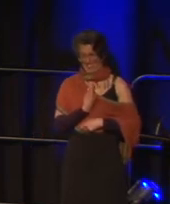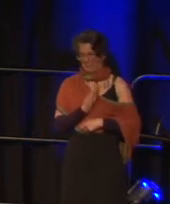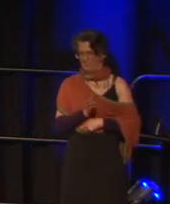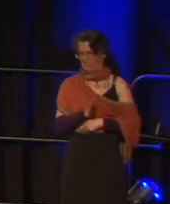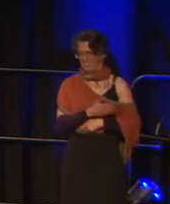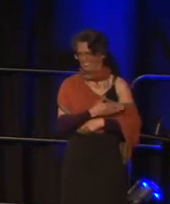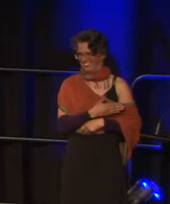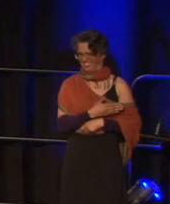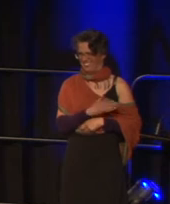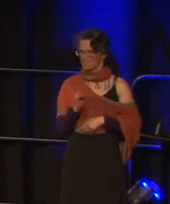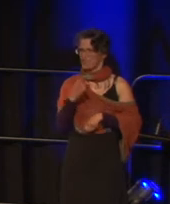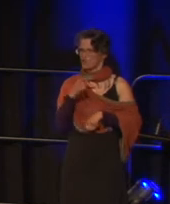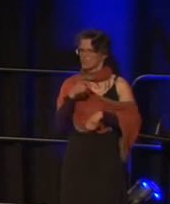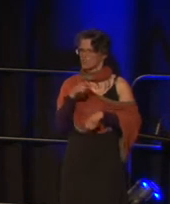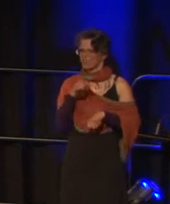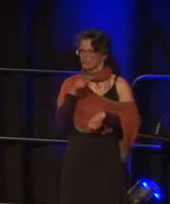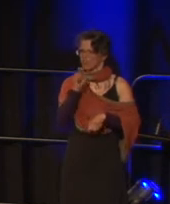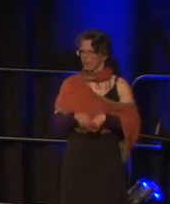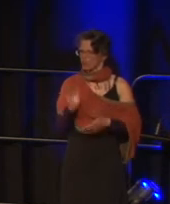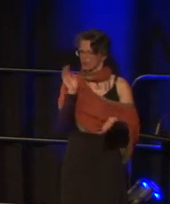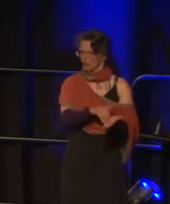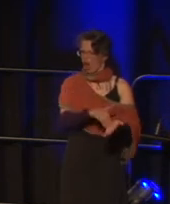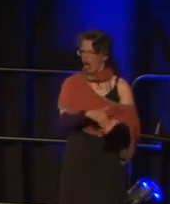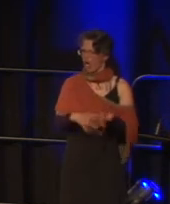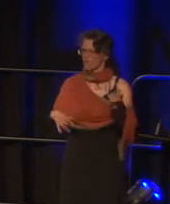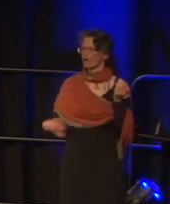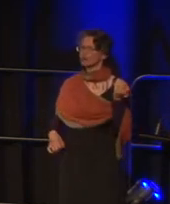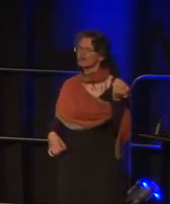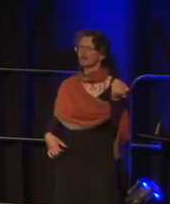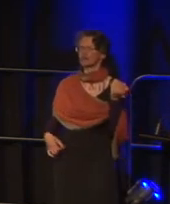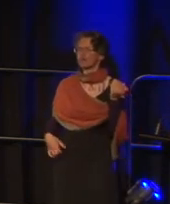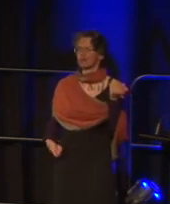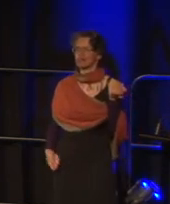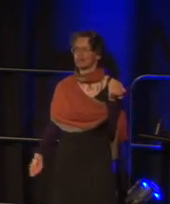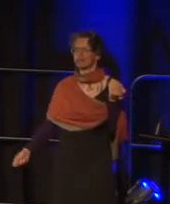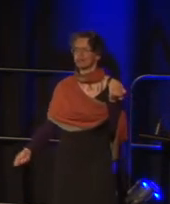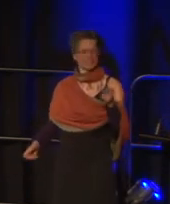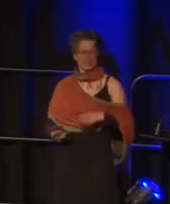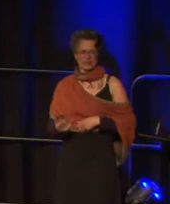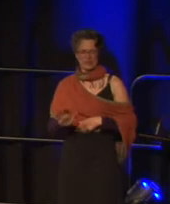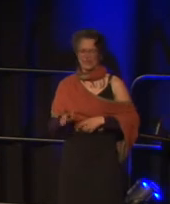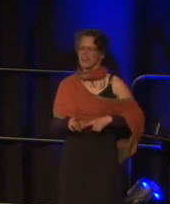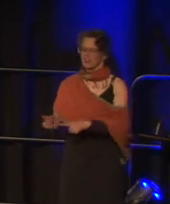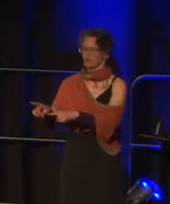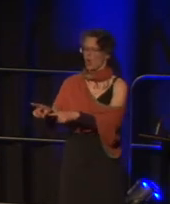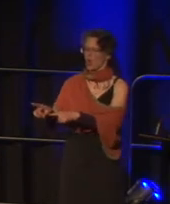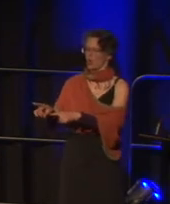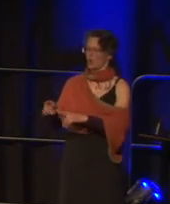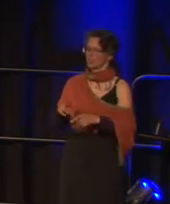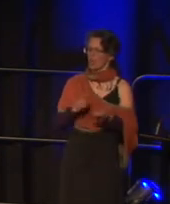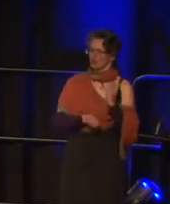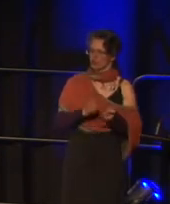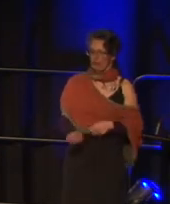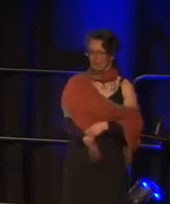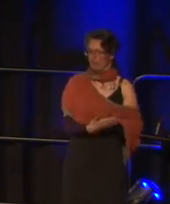being the first person to band practice, last person to leave, and the bass player turns up and looks cool, just plugs in and looks like, I need to do what he's doing. So I actually changed to